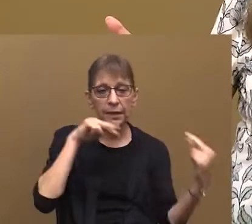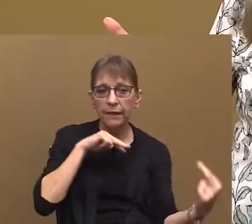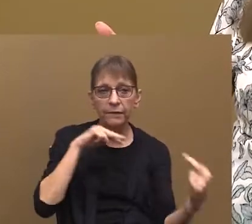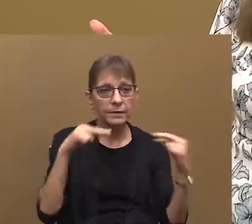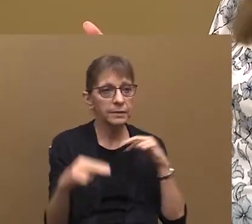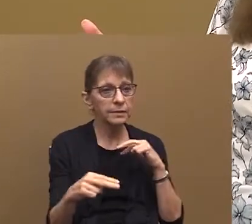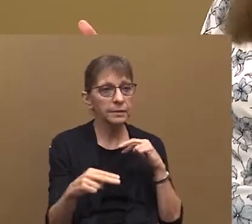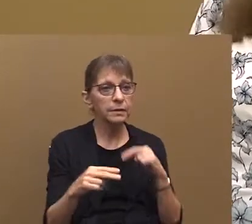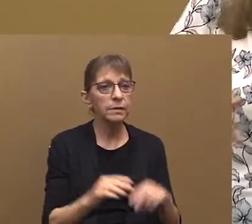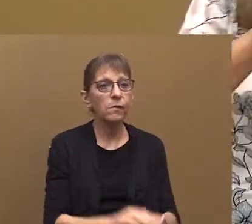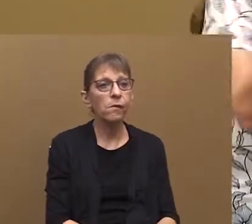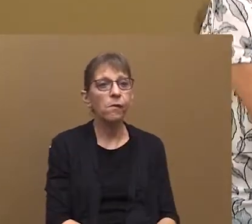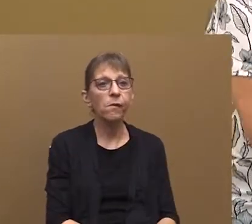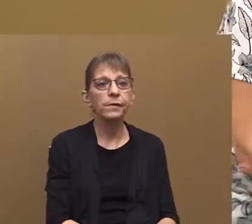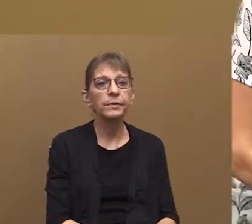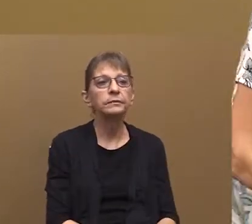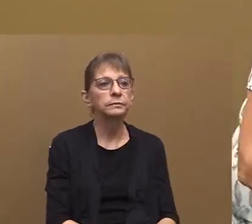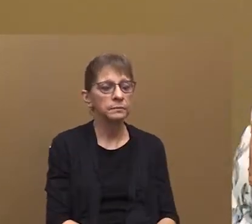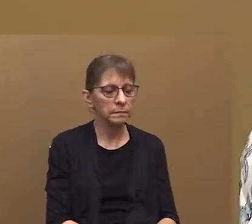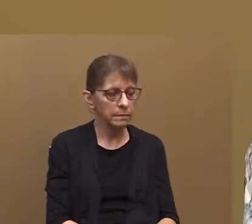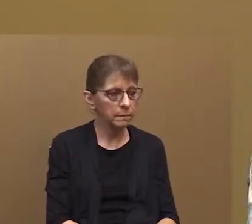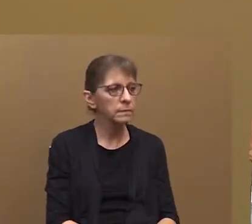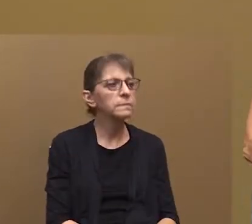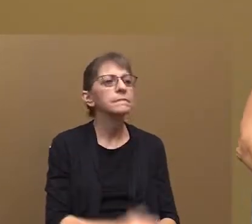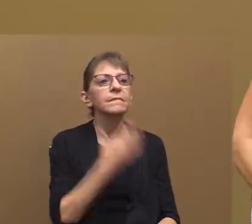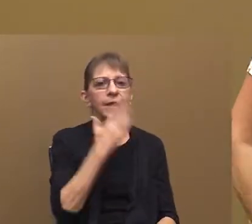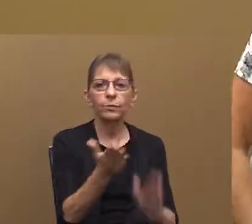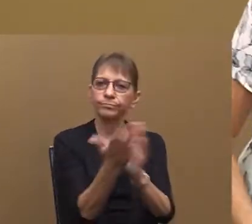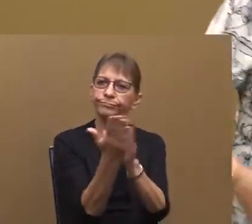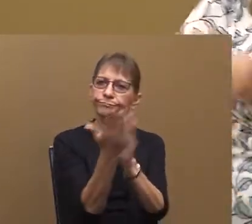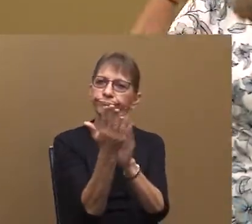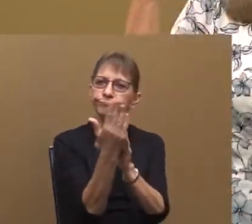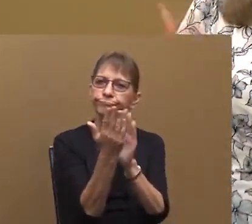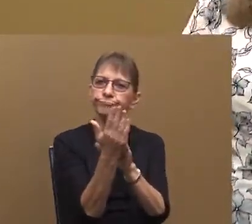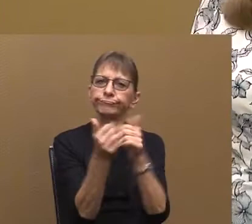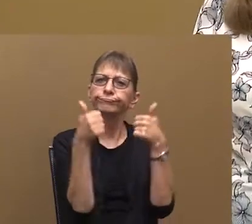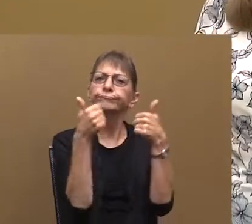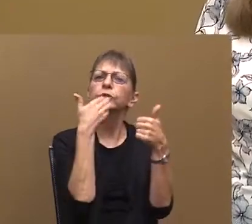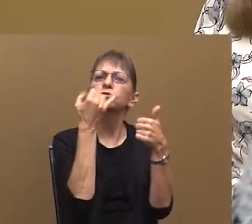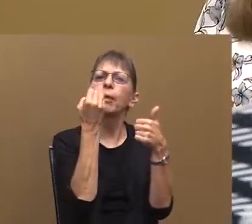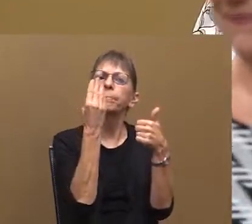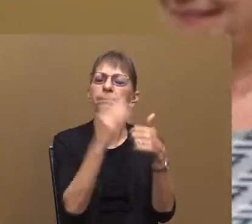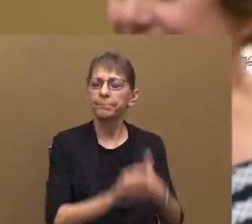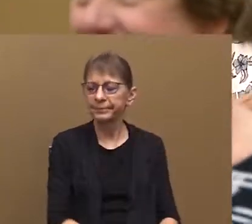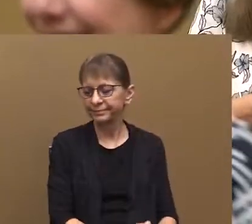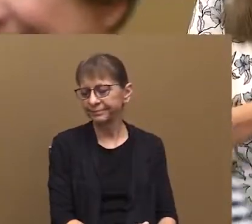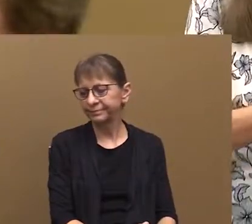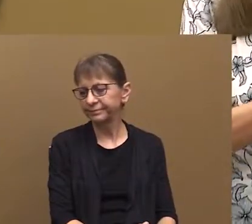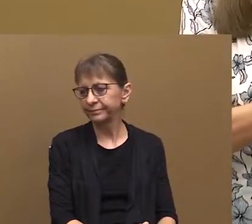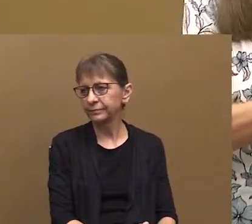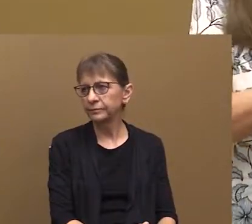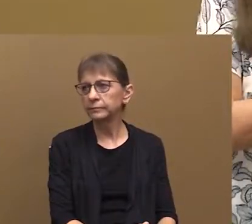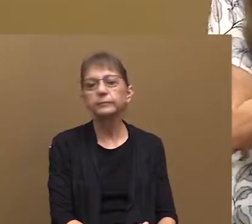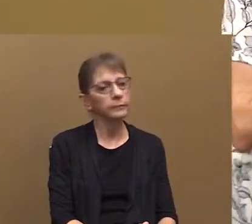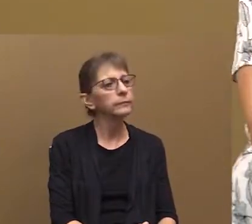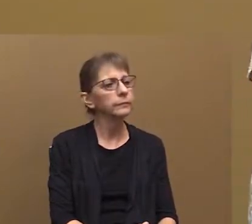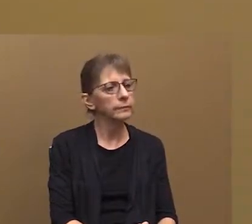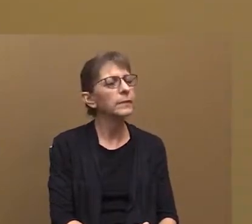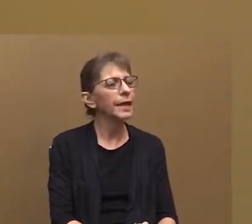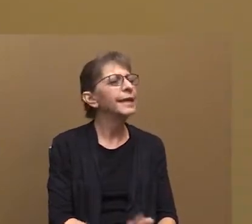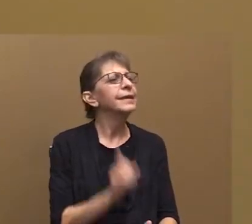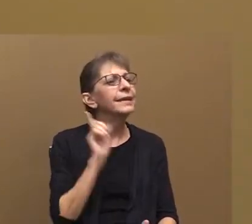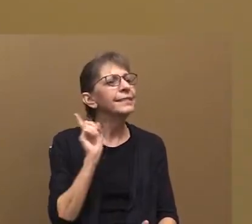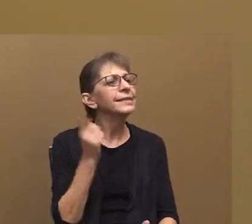perspectives or different views. So thank you very much. You did an excellent job. And this